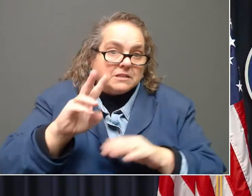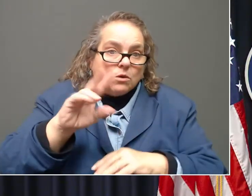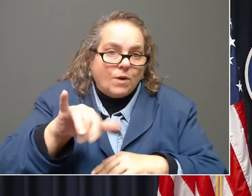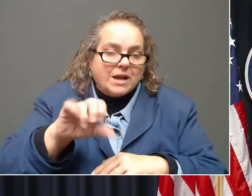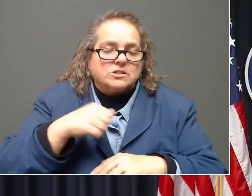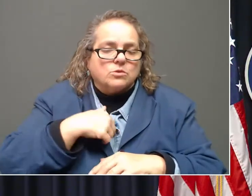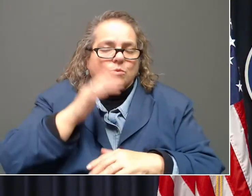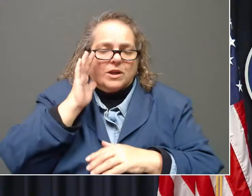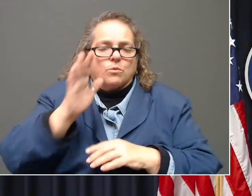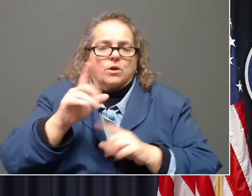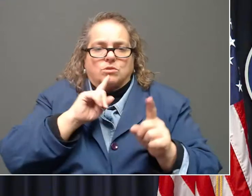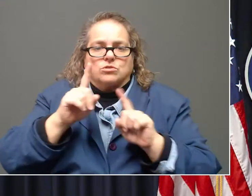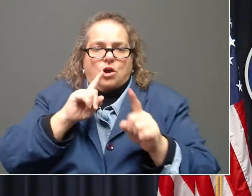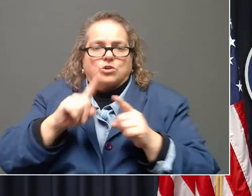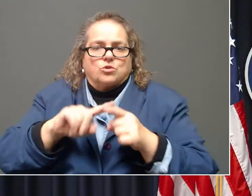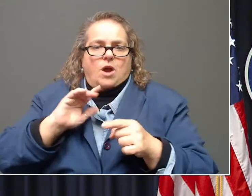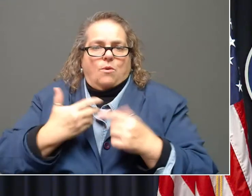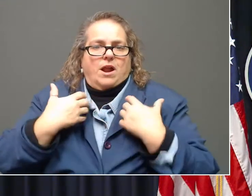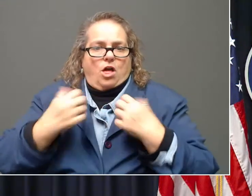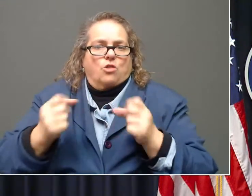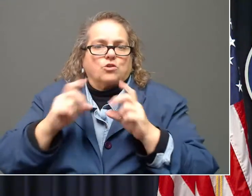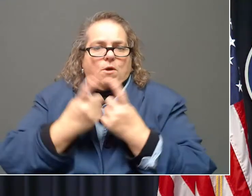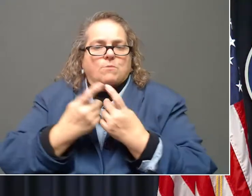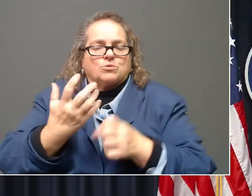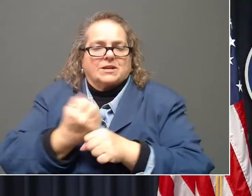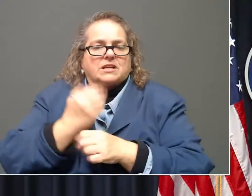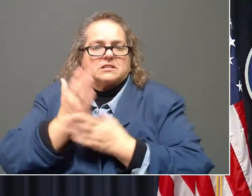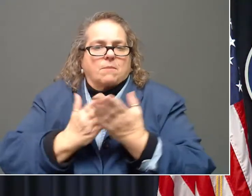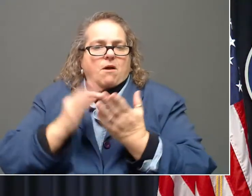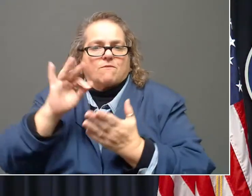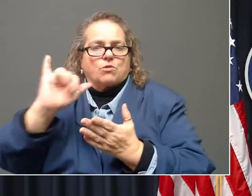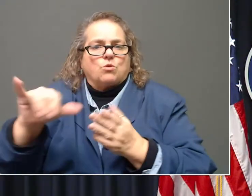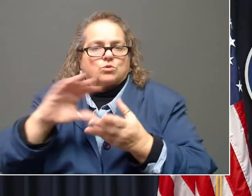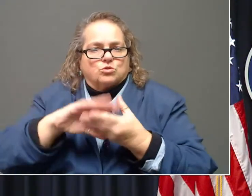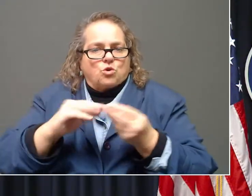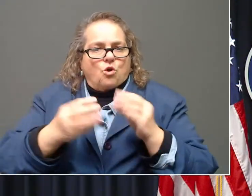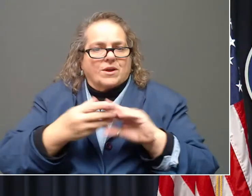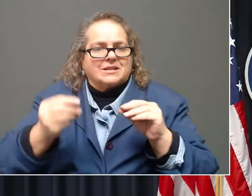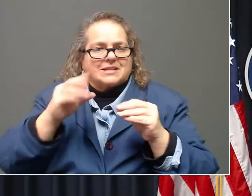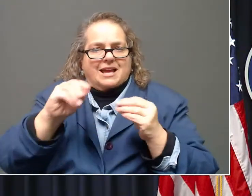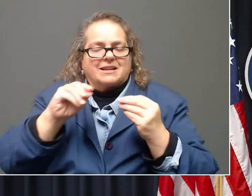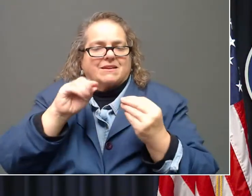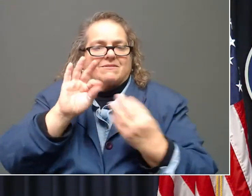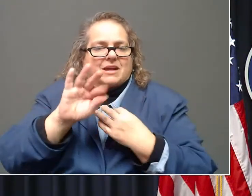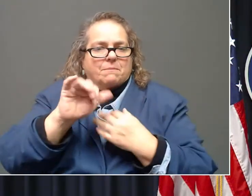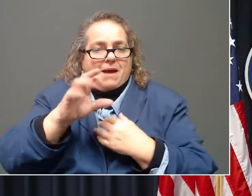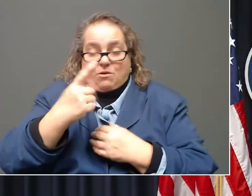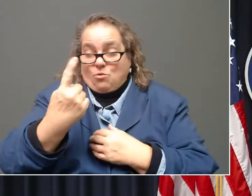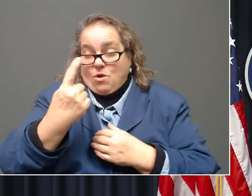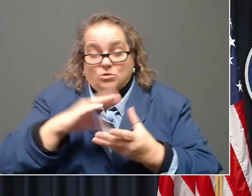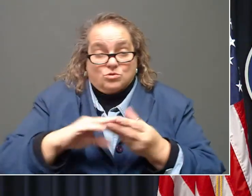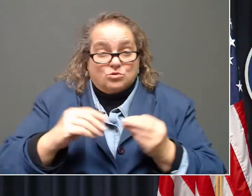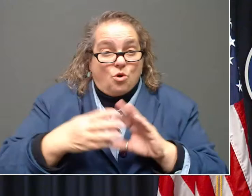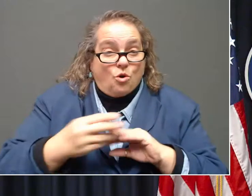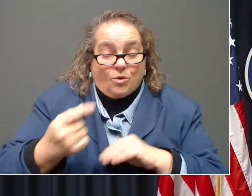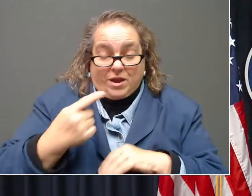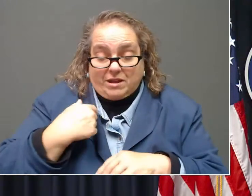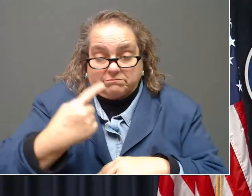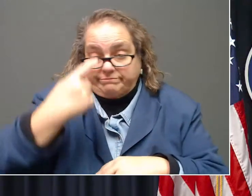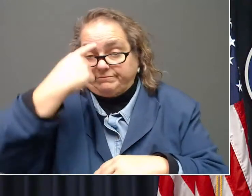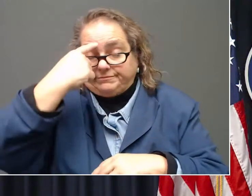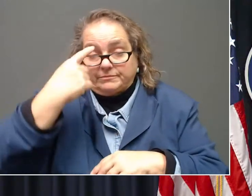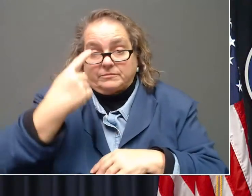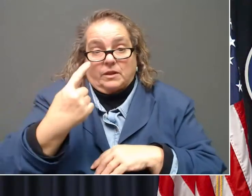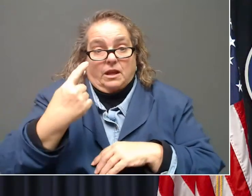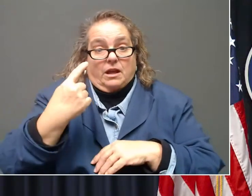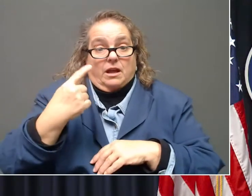population, and the trust there with those or with the health departments, or again, other community leaders. So